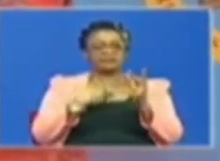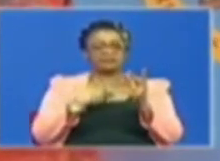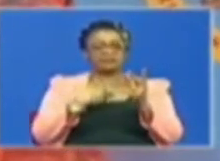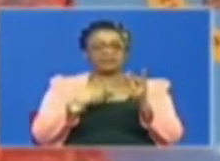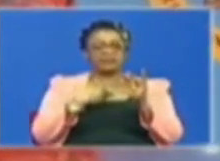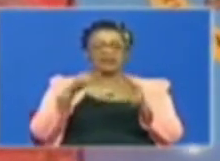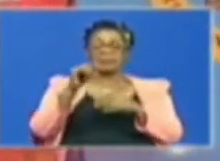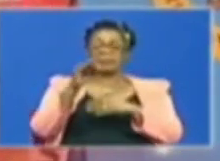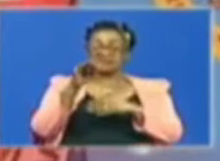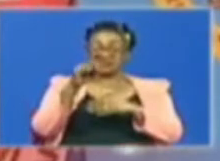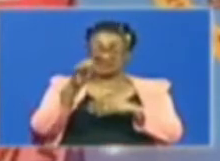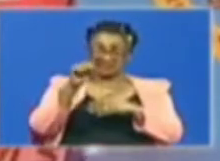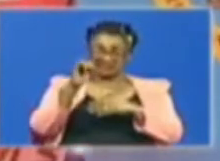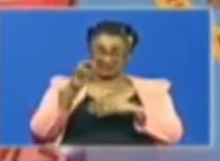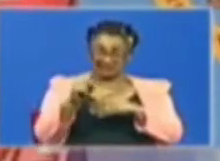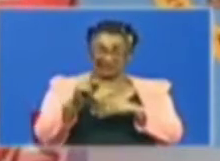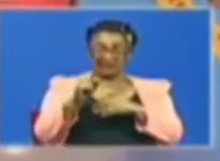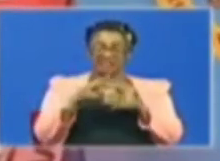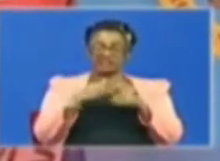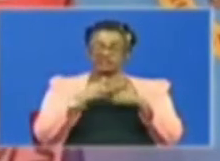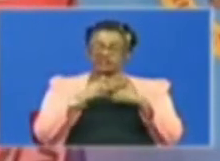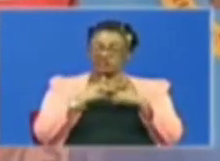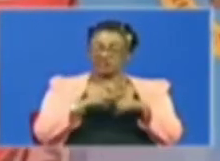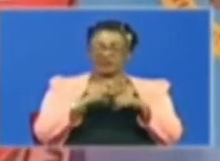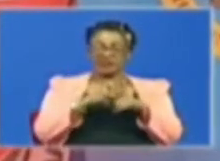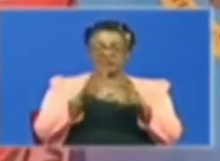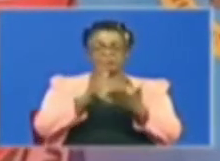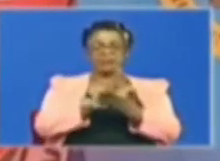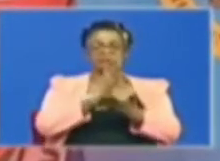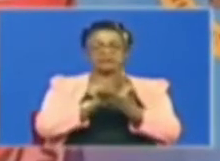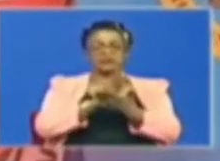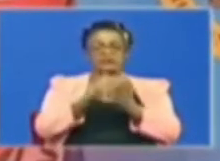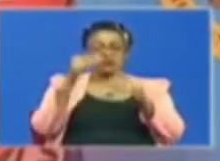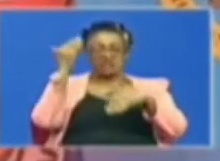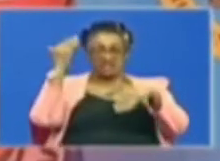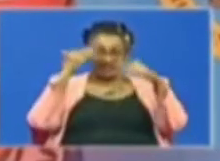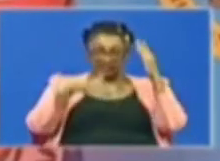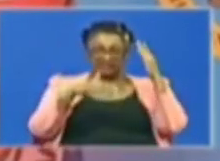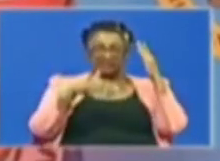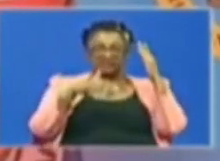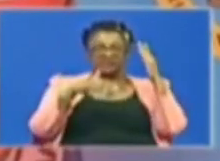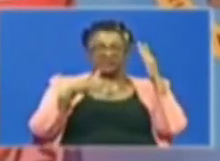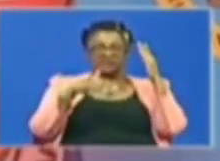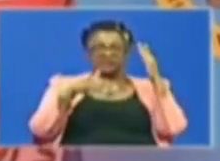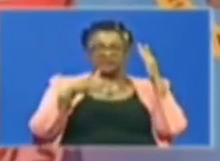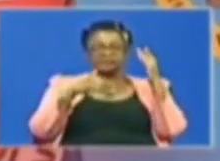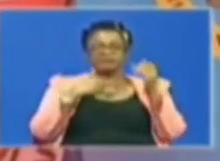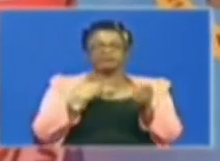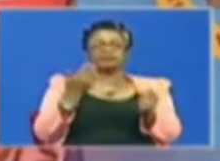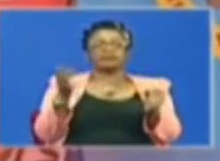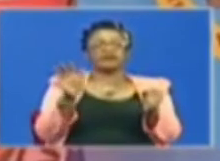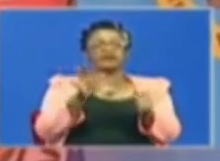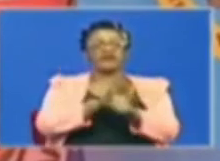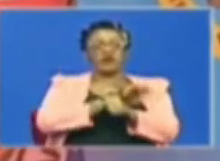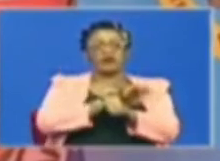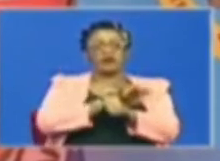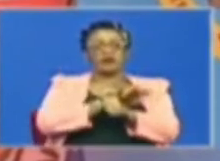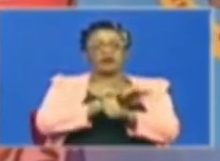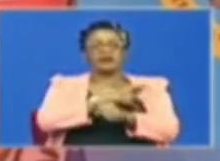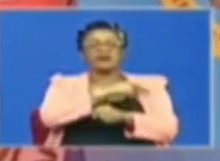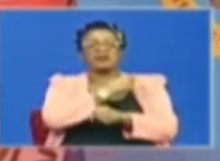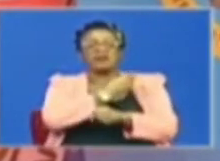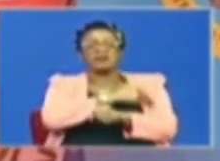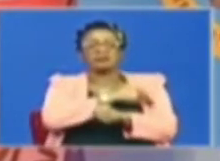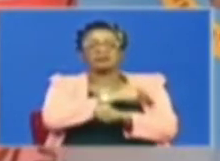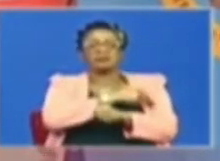in repurposing the engineering department of the university into a fully fledged hospital in just